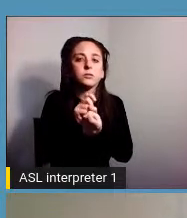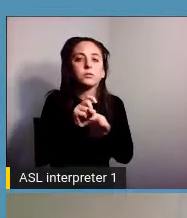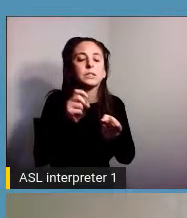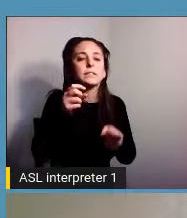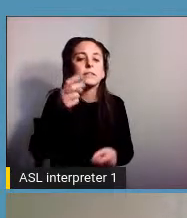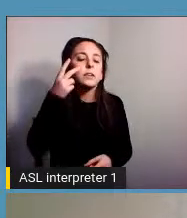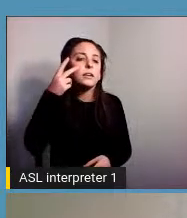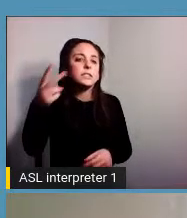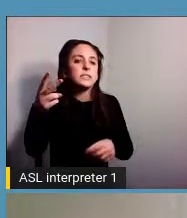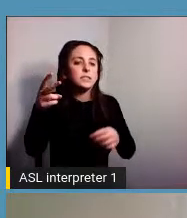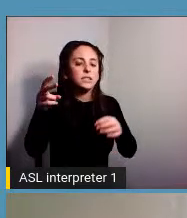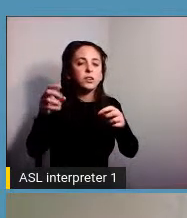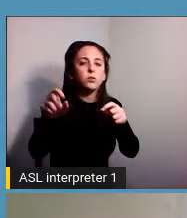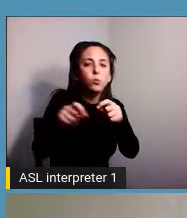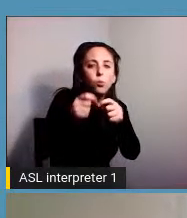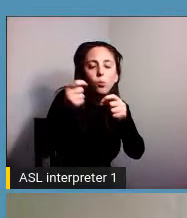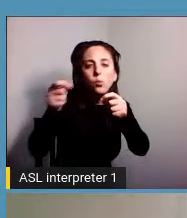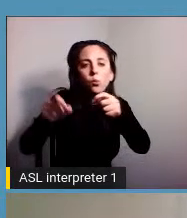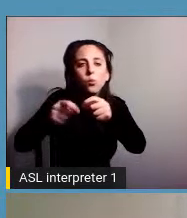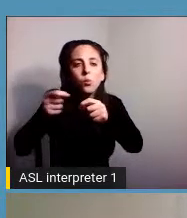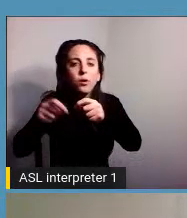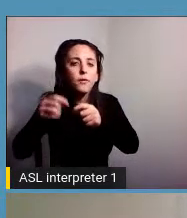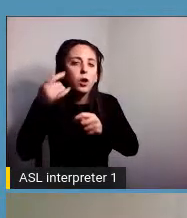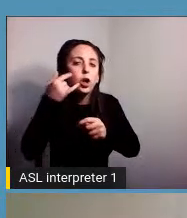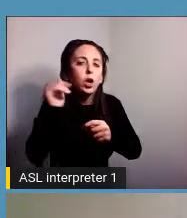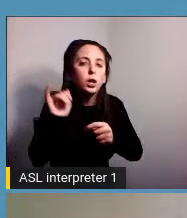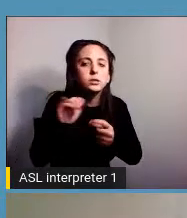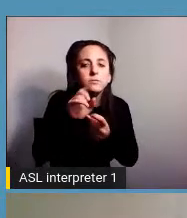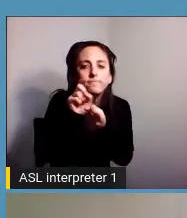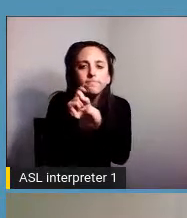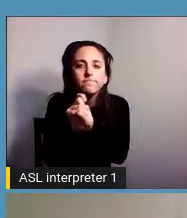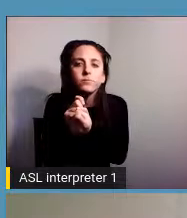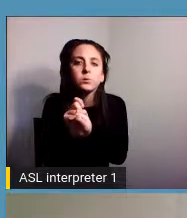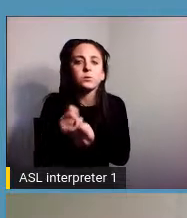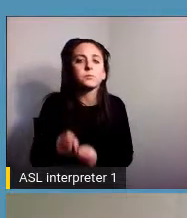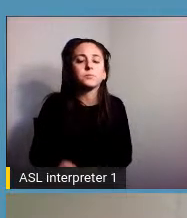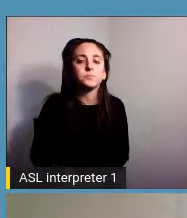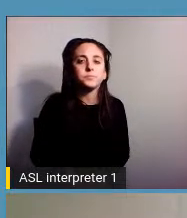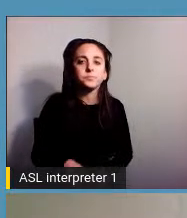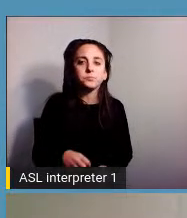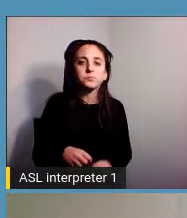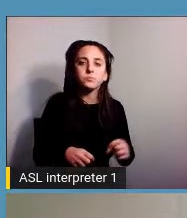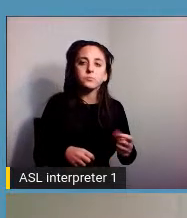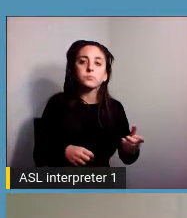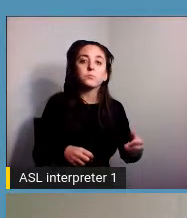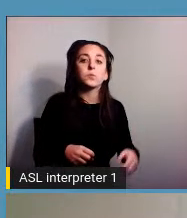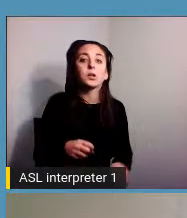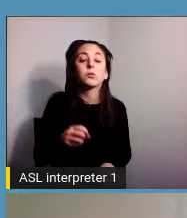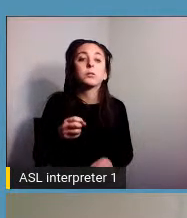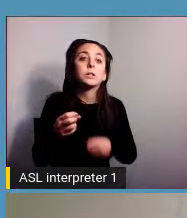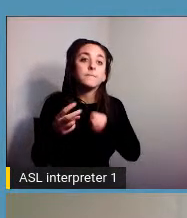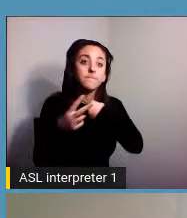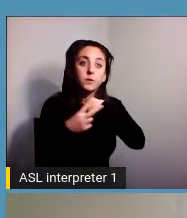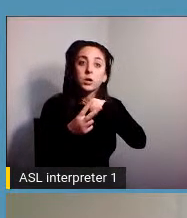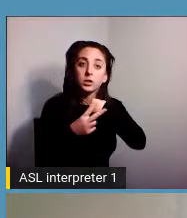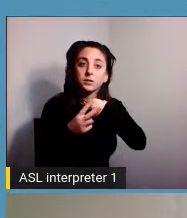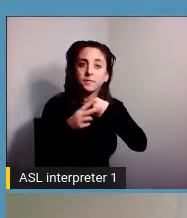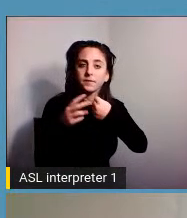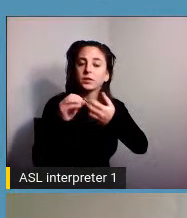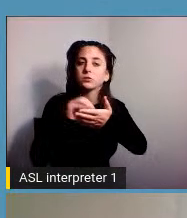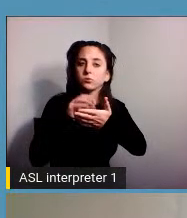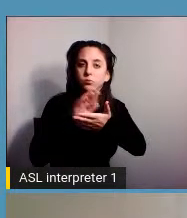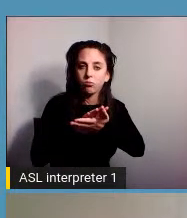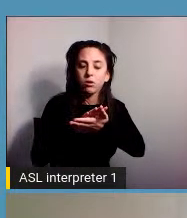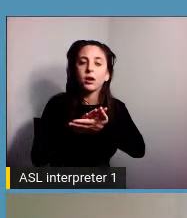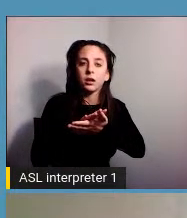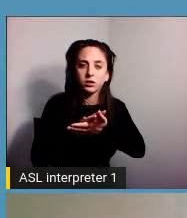whole sail. Here's another area of it. What this also does is give us an incredible conservation record of the state the sail